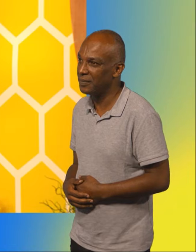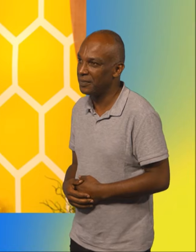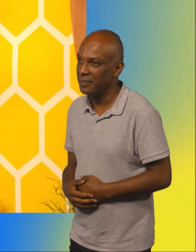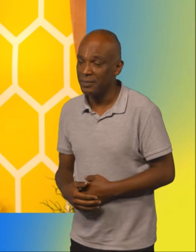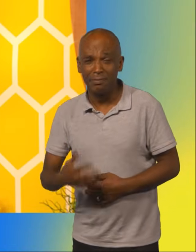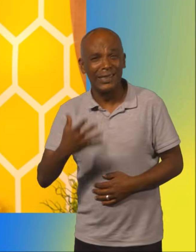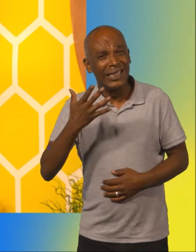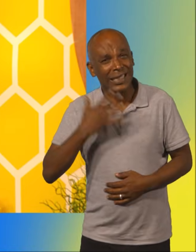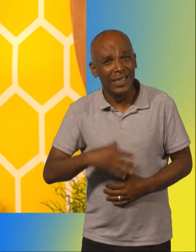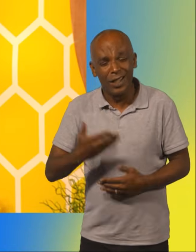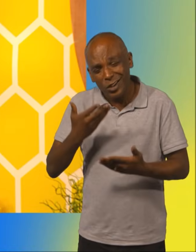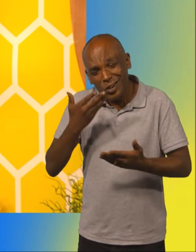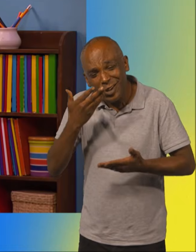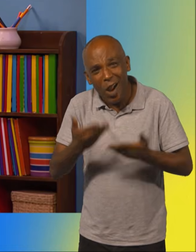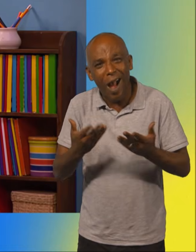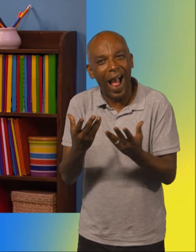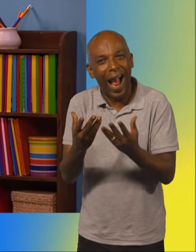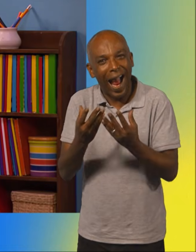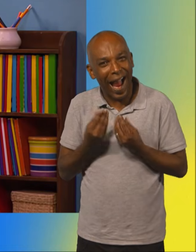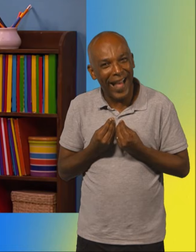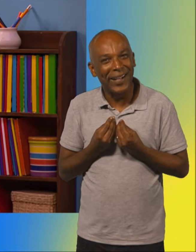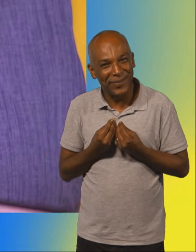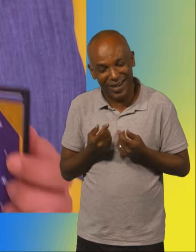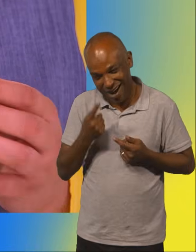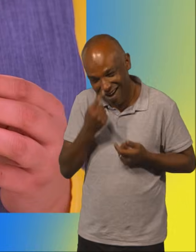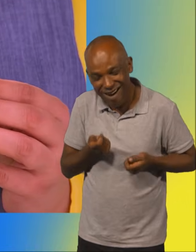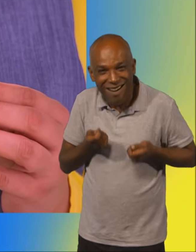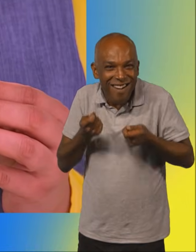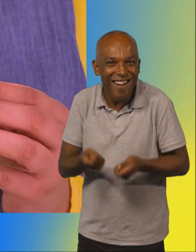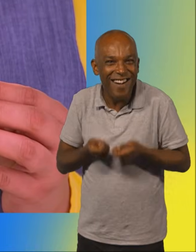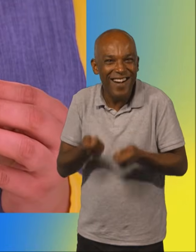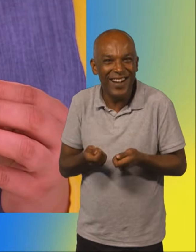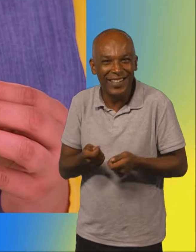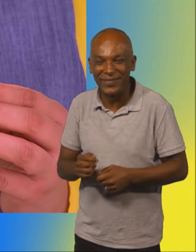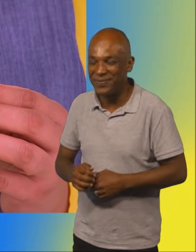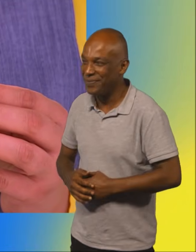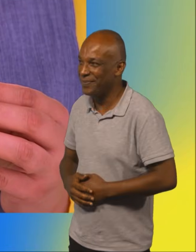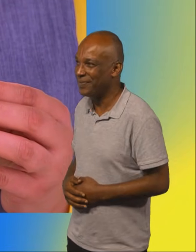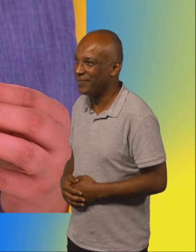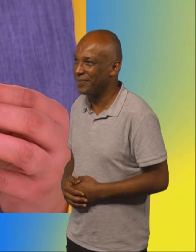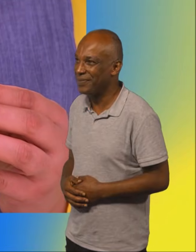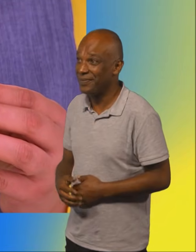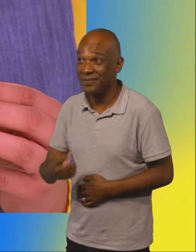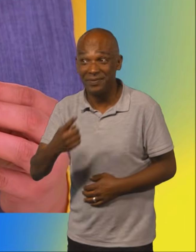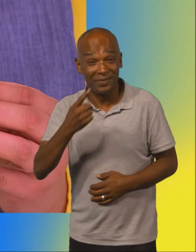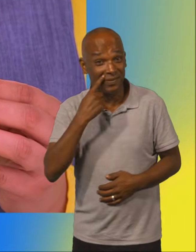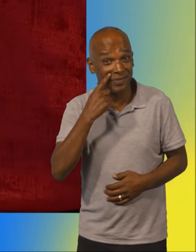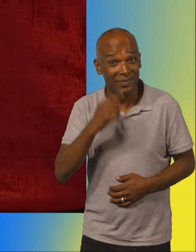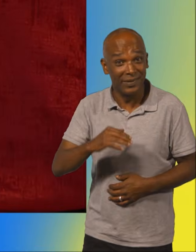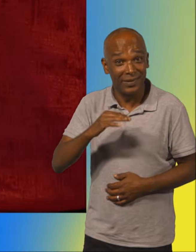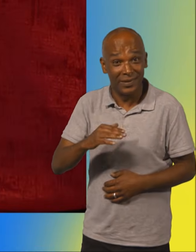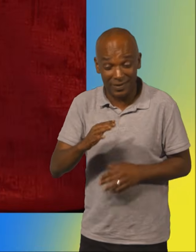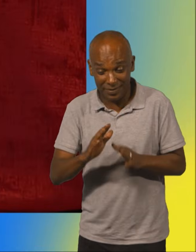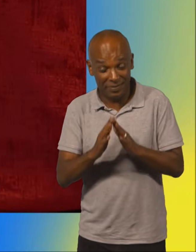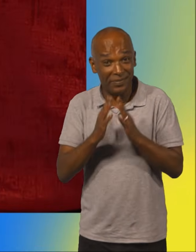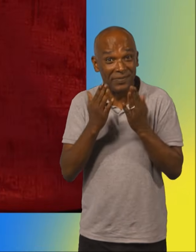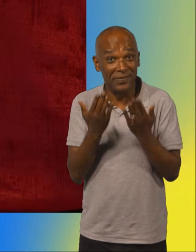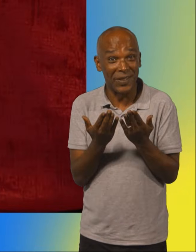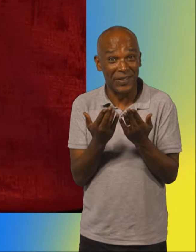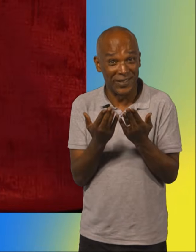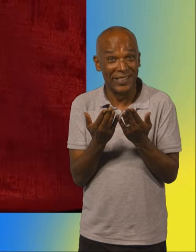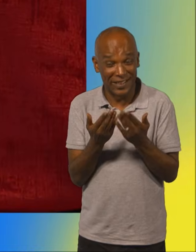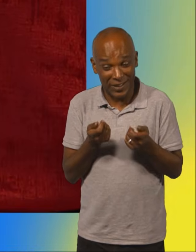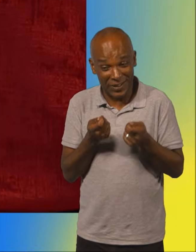We need a story to help us cook. Let's take a look in Little Cook's book. Little Cook's Adventures in the Big